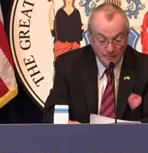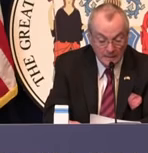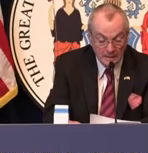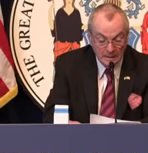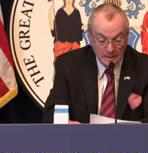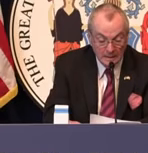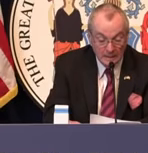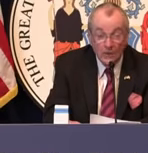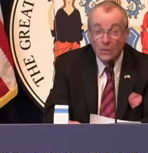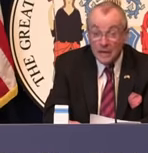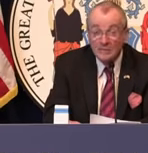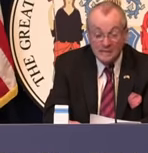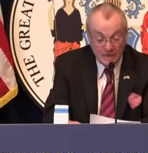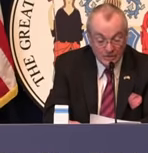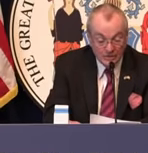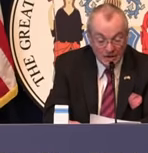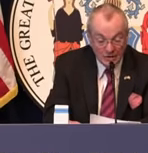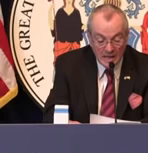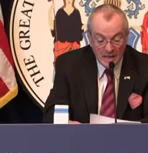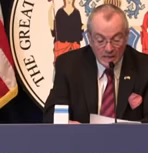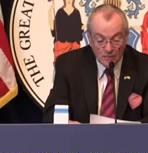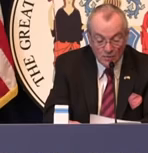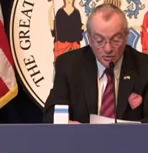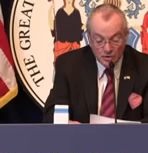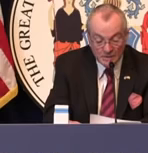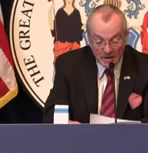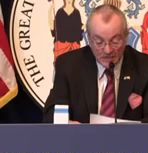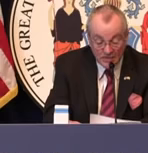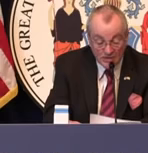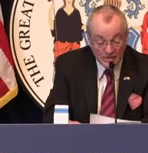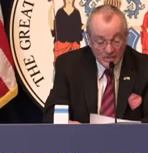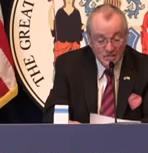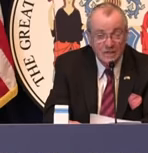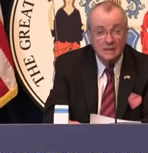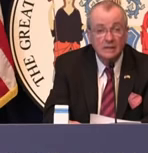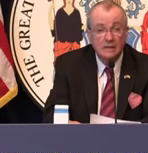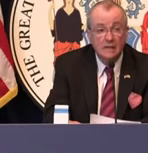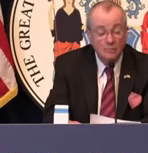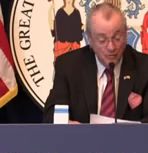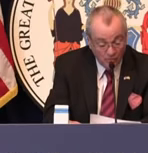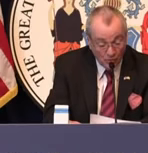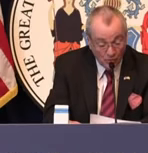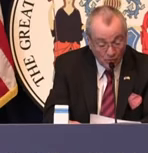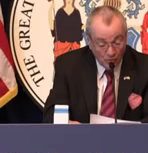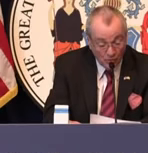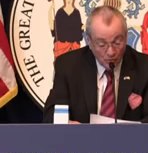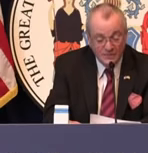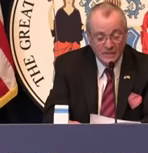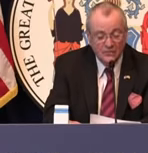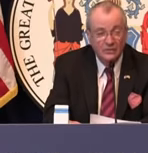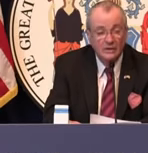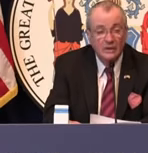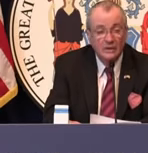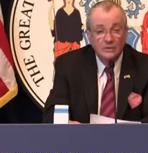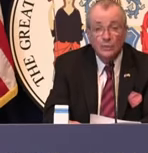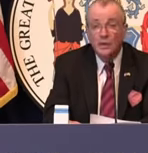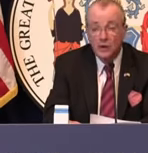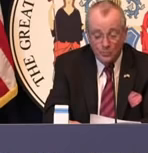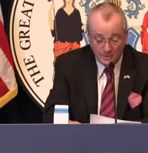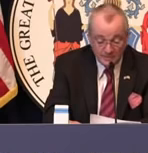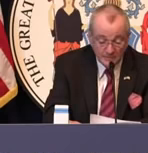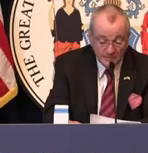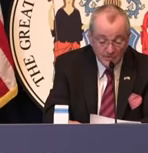system. Their recommendations outline how long-term care facilities can move with confidence